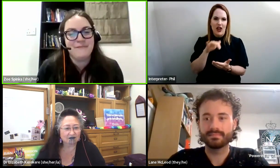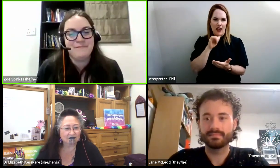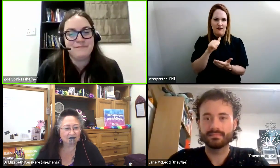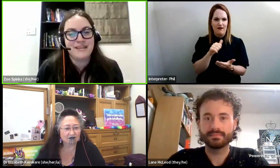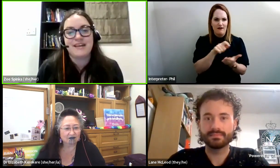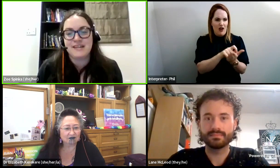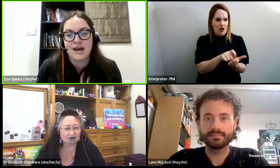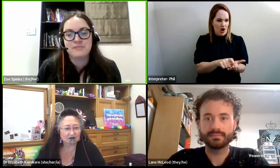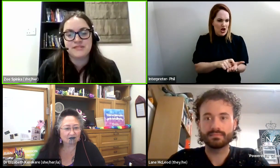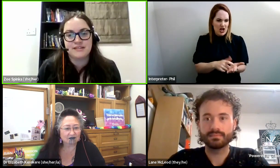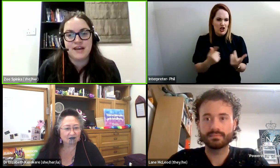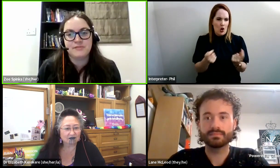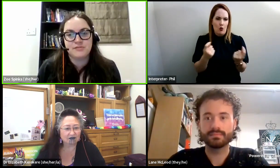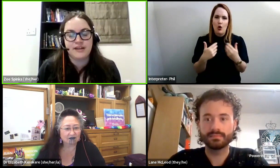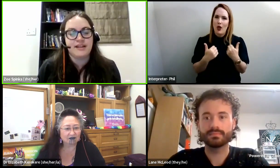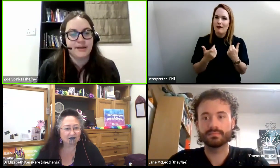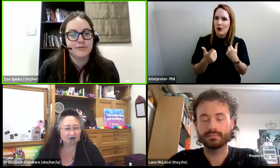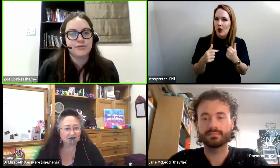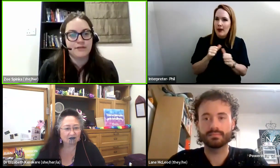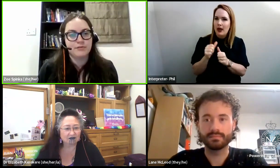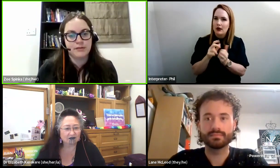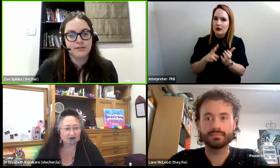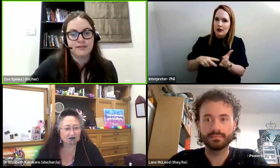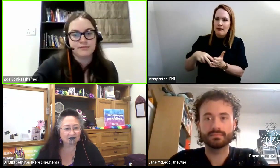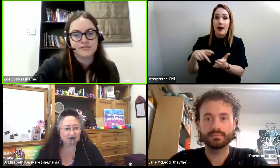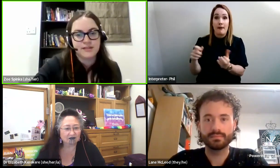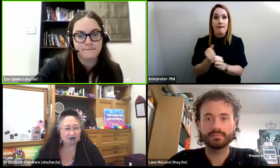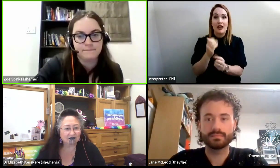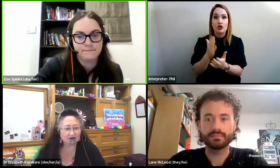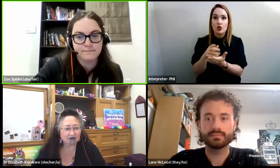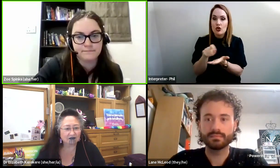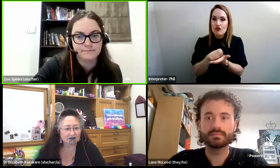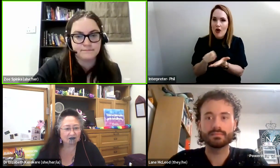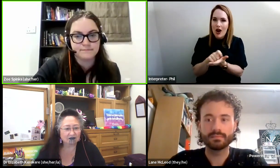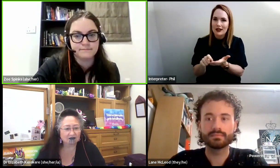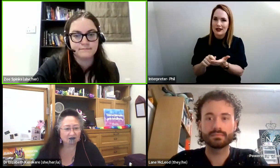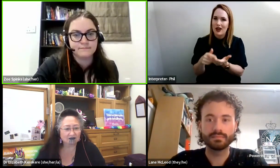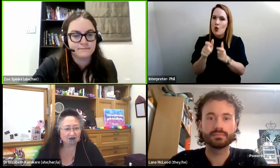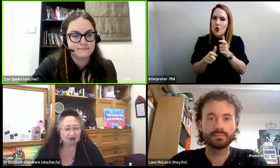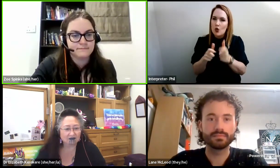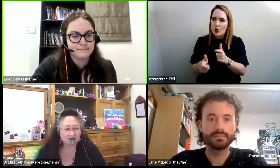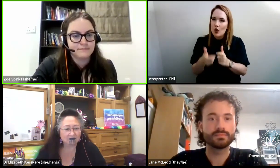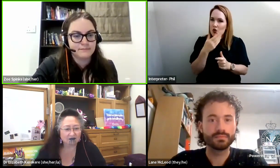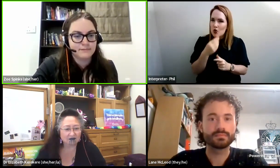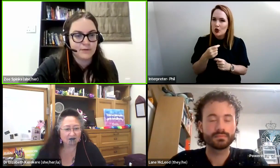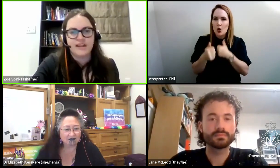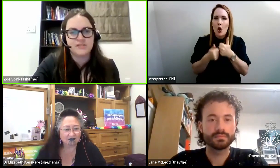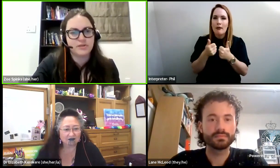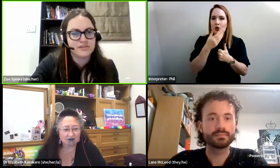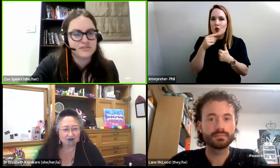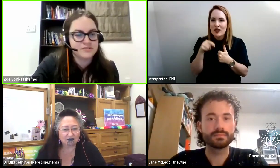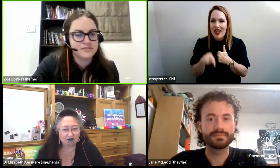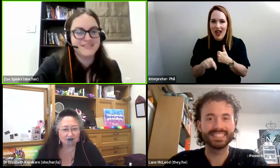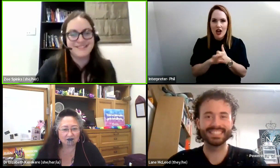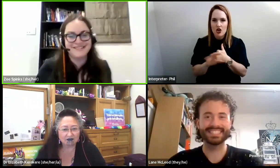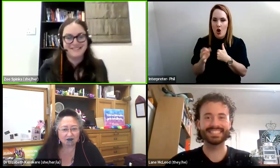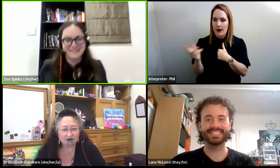whatever, it helps to write in a language you're comfortable with, I would say. Hopefully that's your